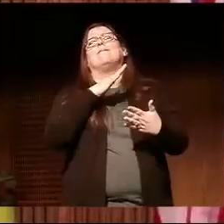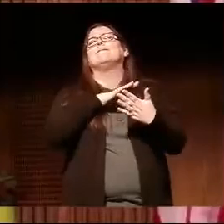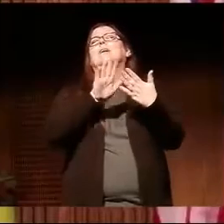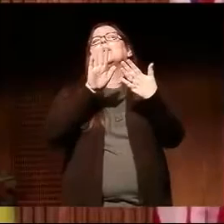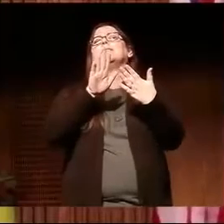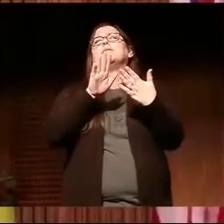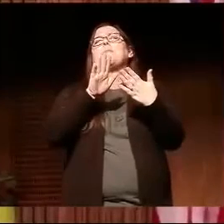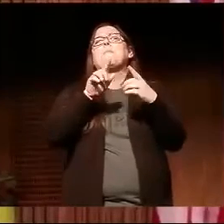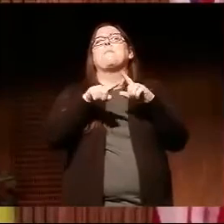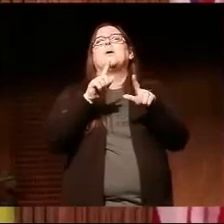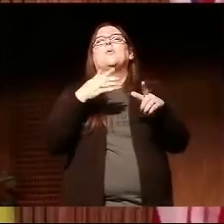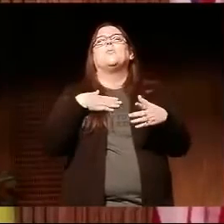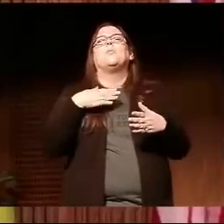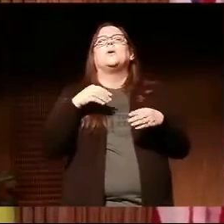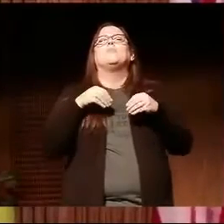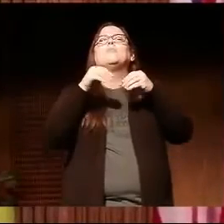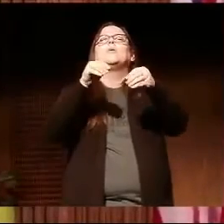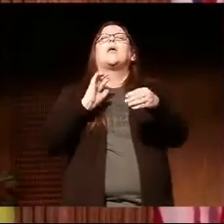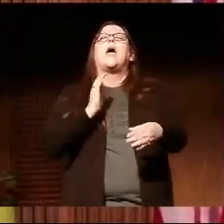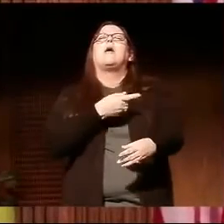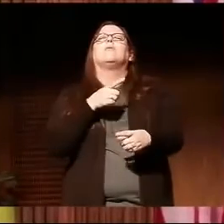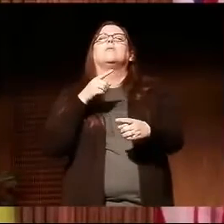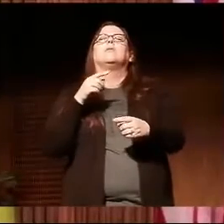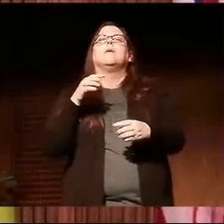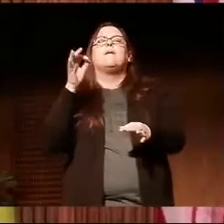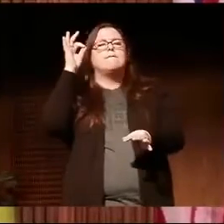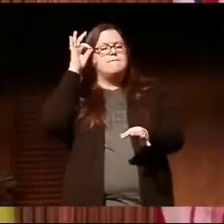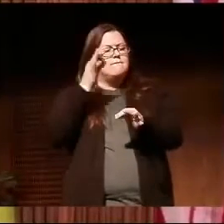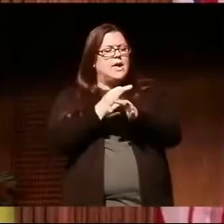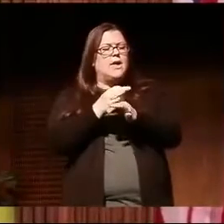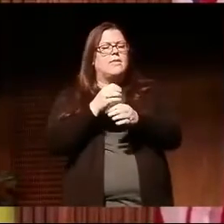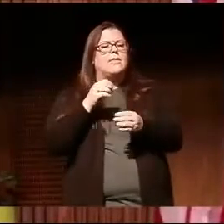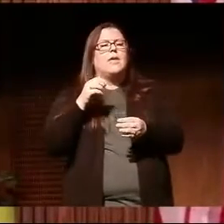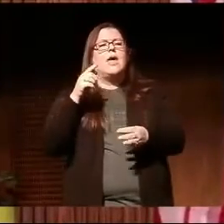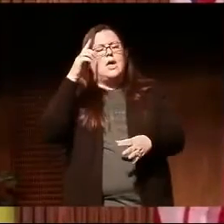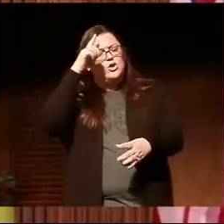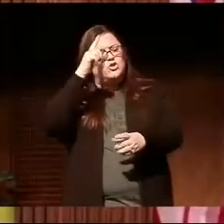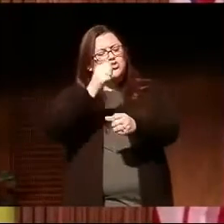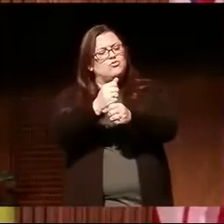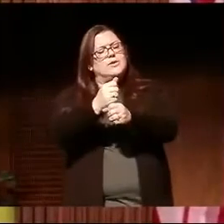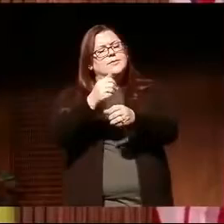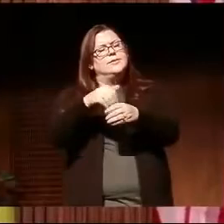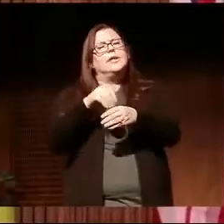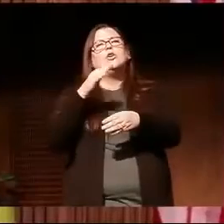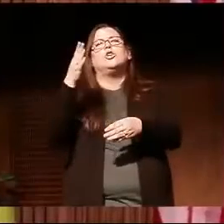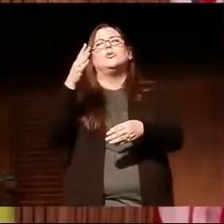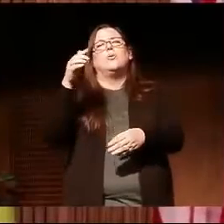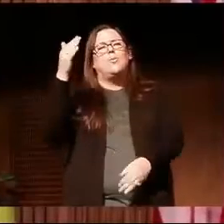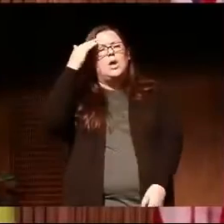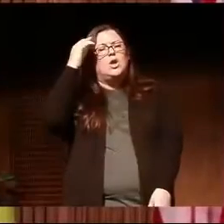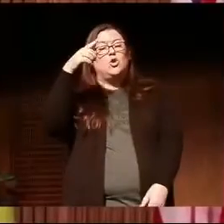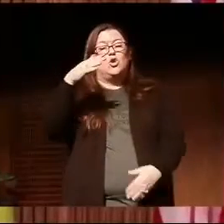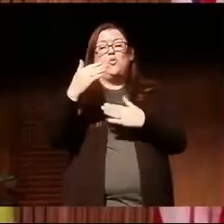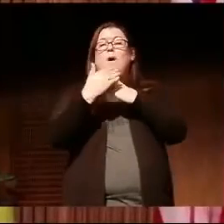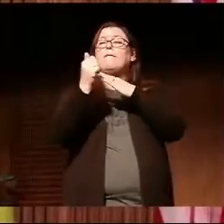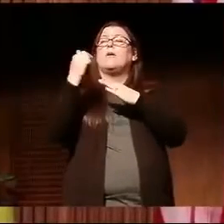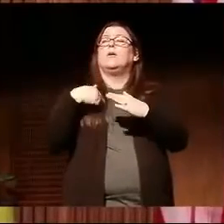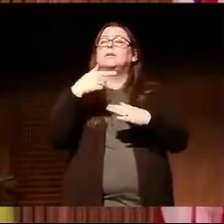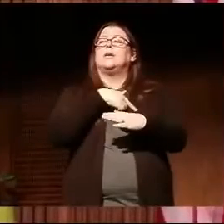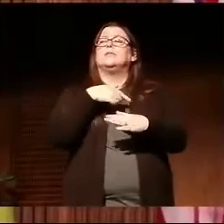We put our trust and our faith in you, knowing that you have called and chosen us for the glorious work that is set before